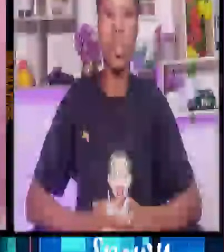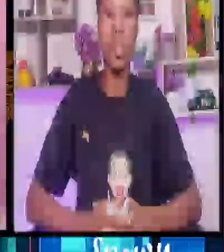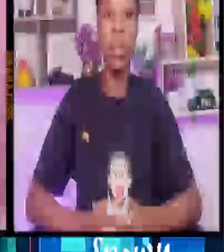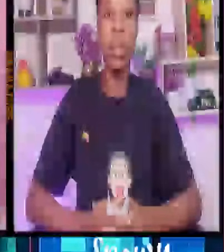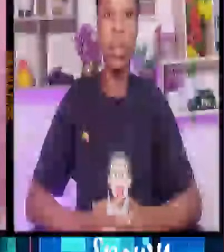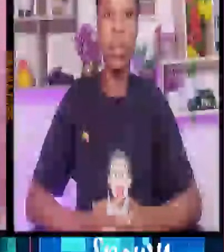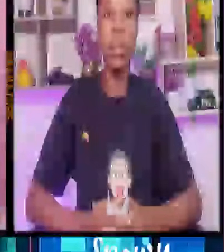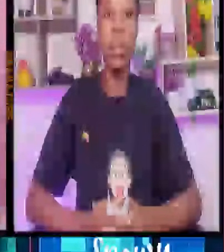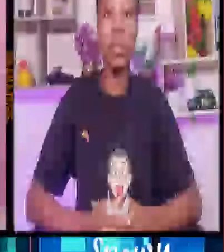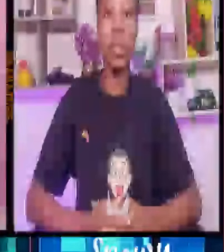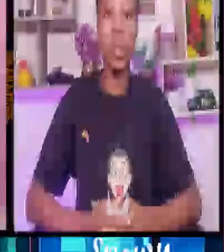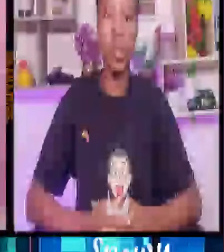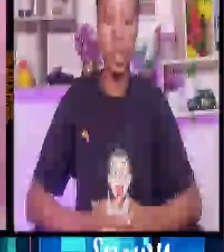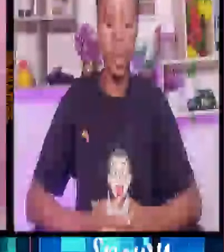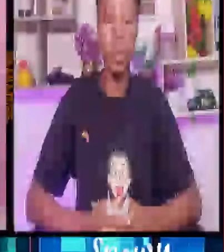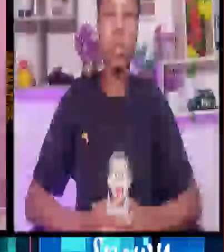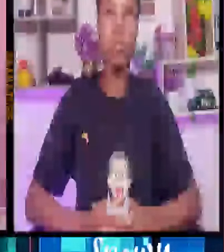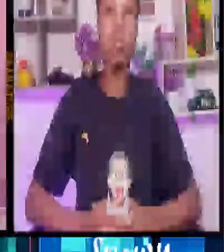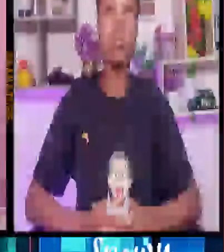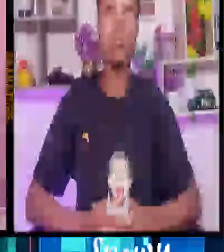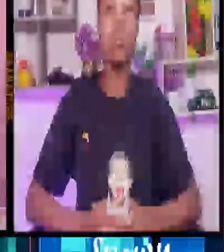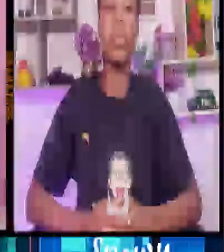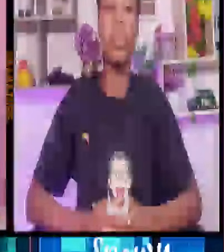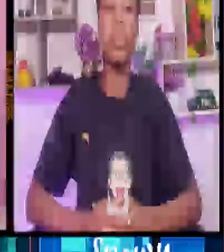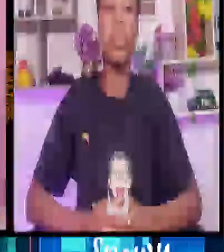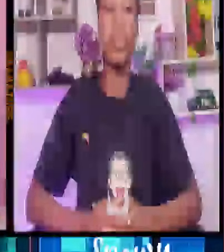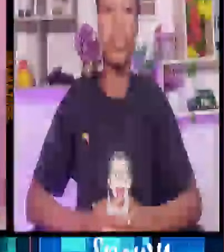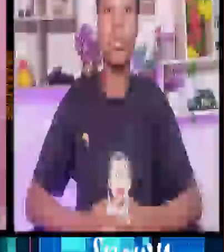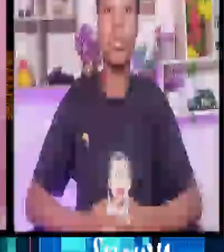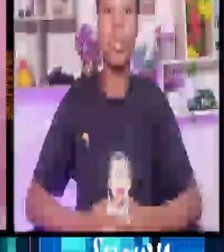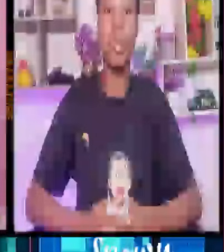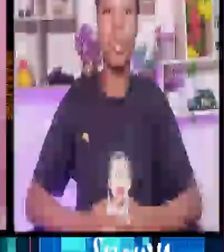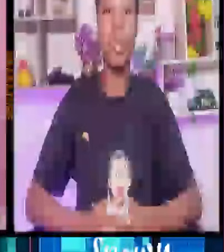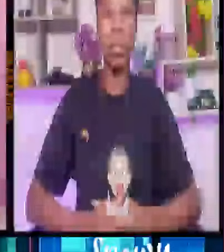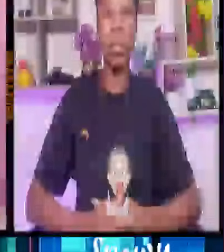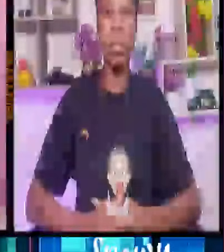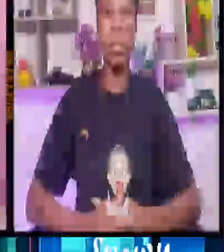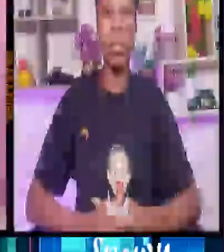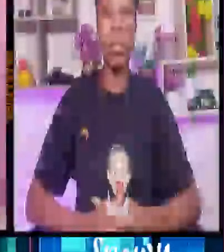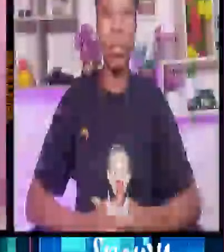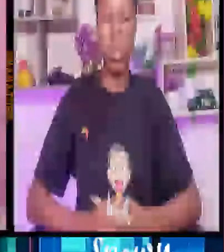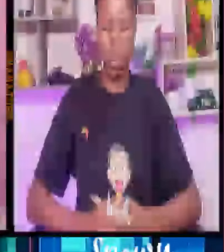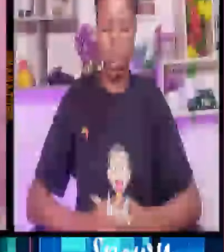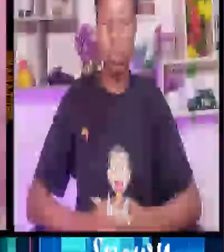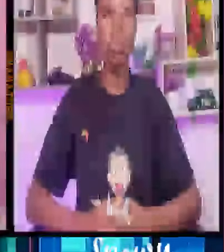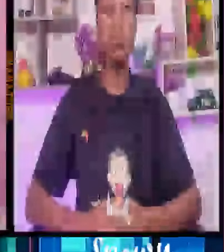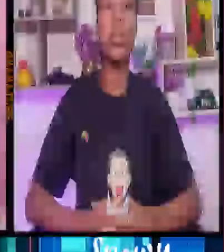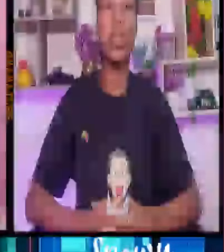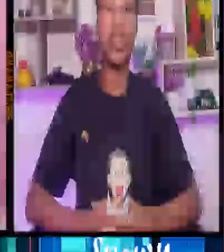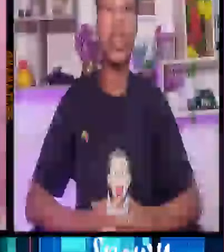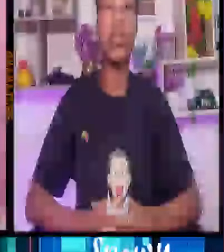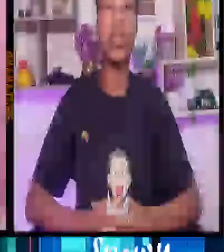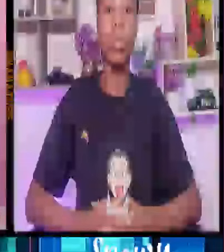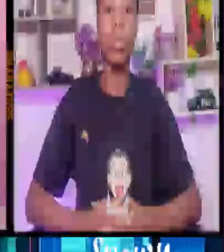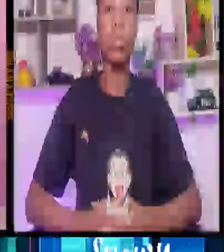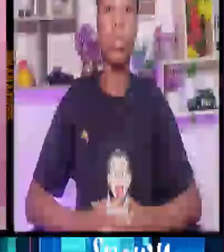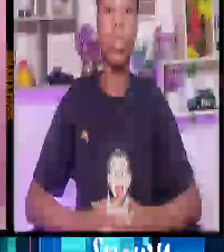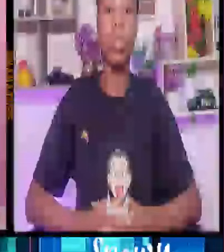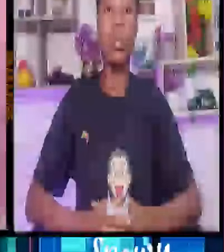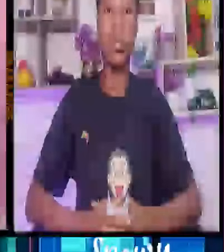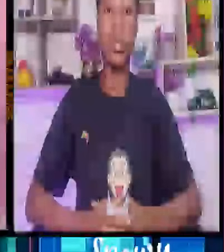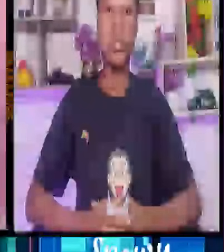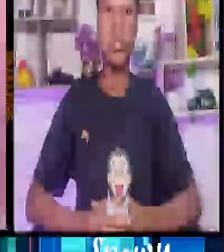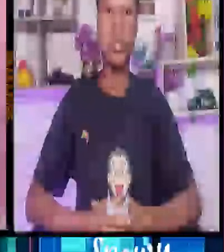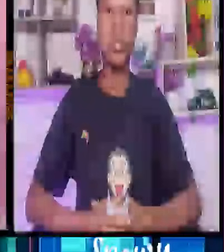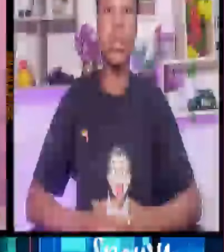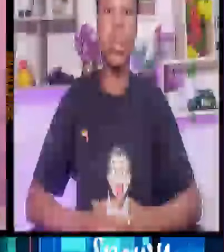soon as we say debate, we are coming to fight among ourselves. No, we are having a discussion about our party and how we can move forward. Well,